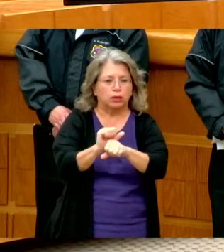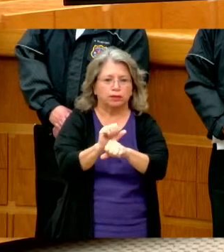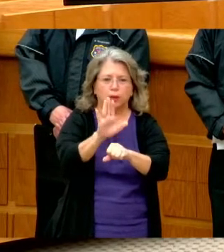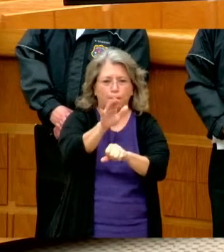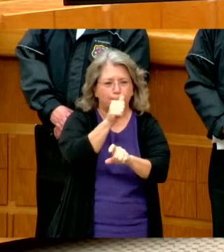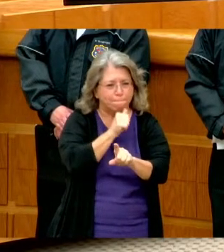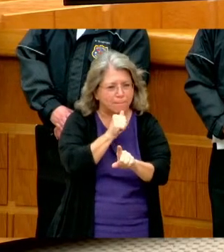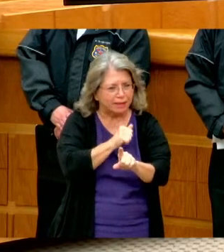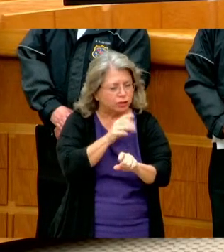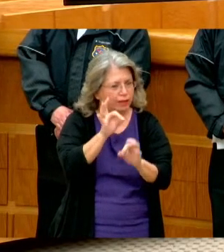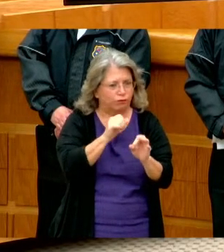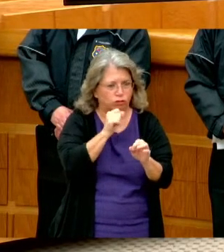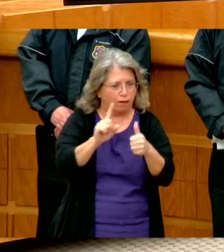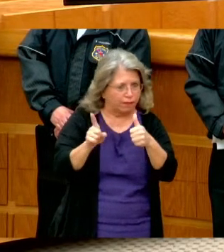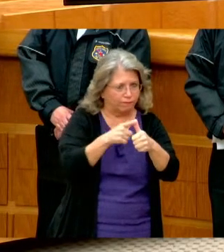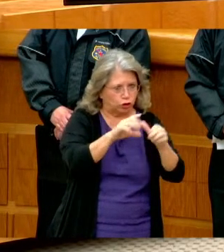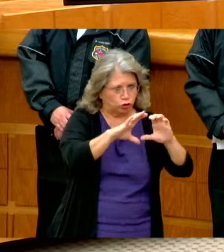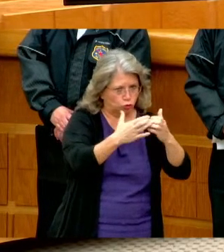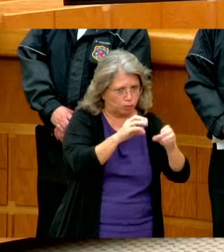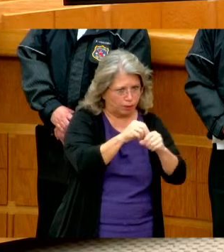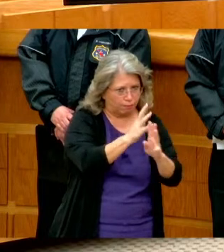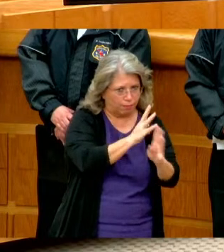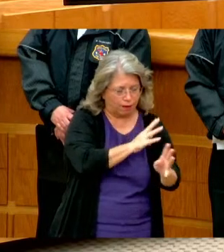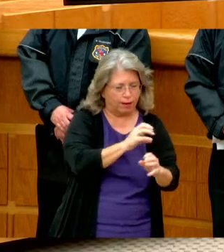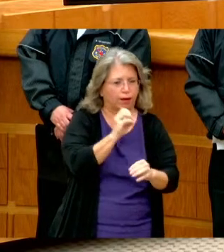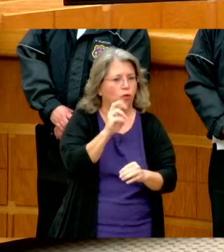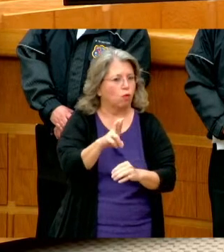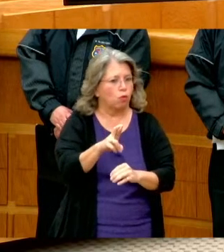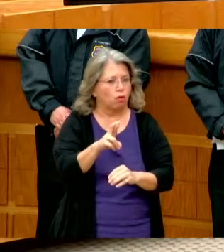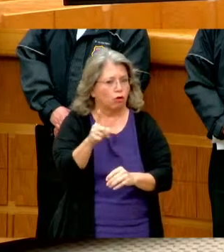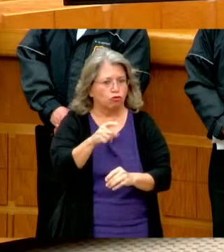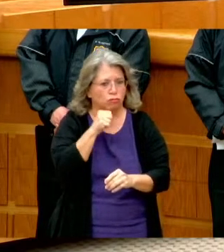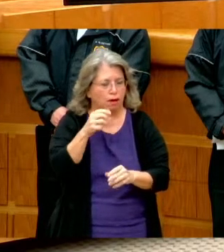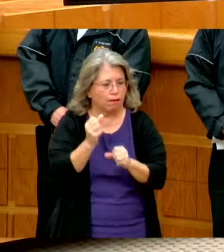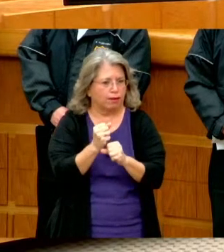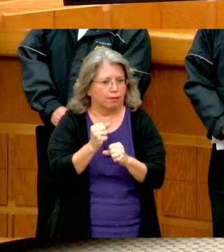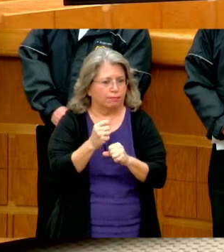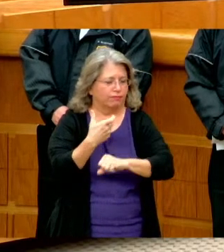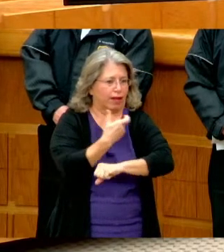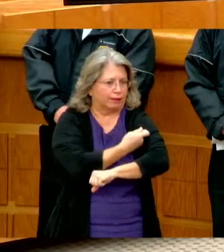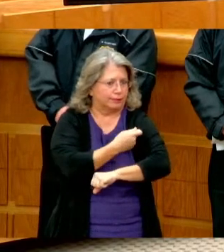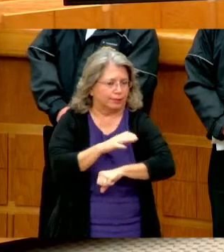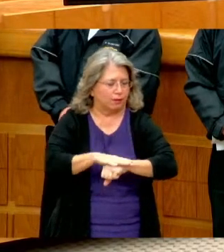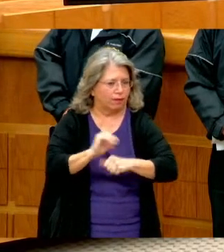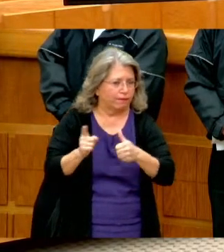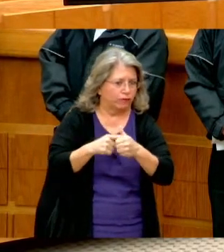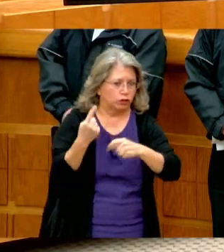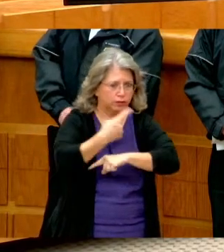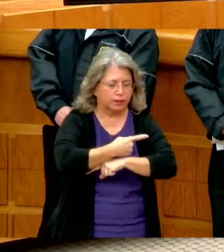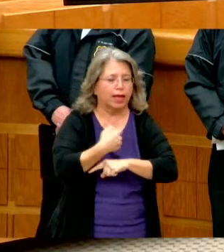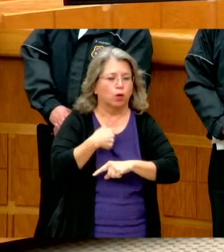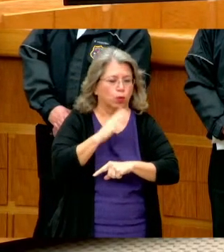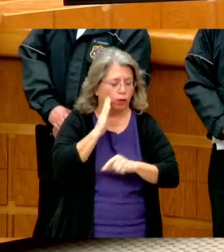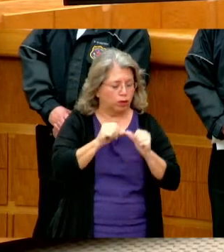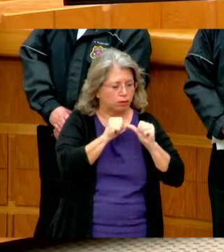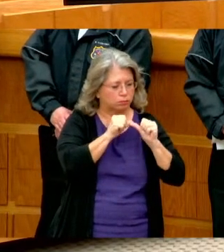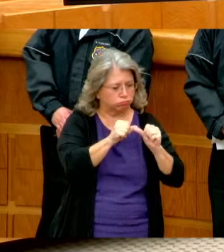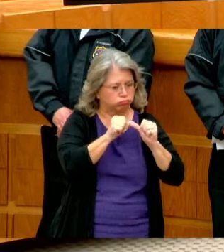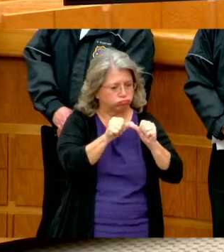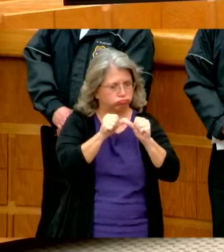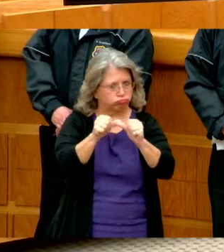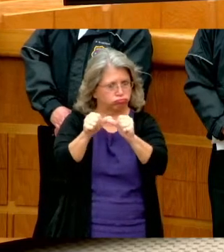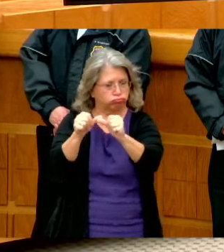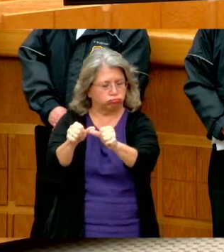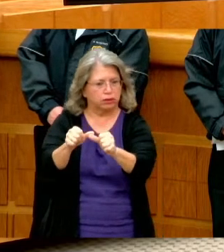you don't get it the first day, we're going to continue until we get everybody that wants a shot. You're